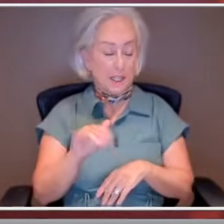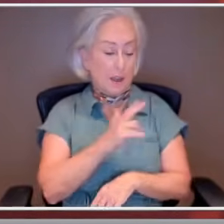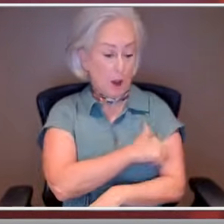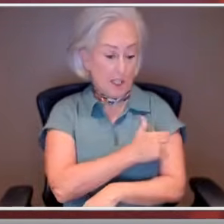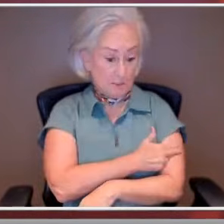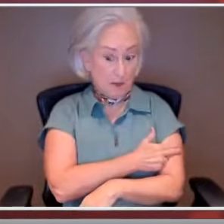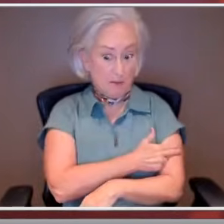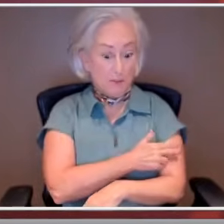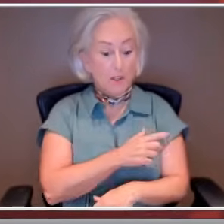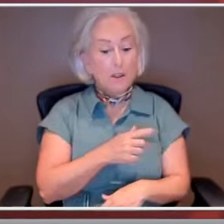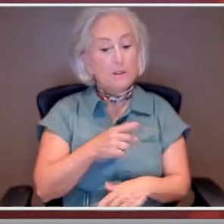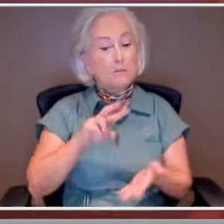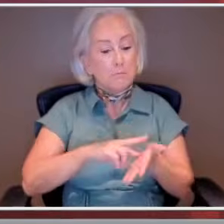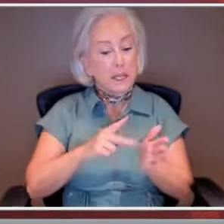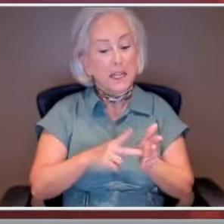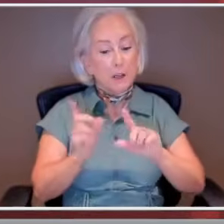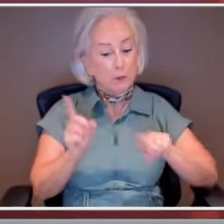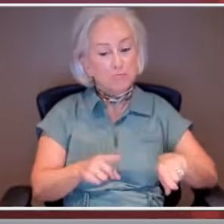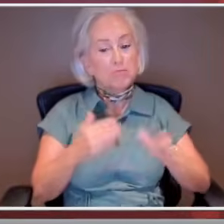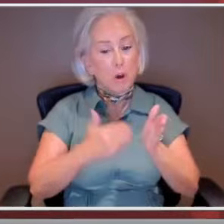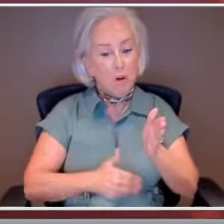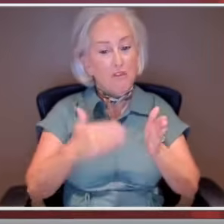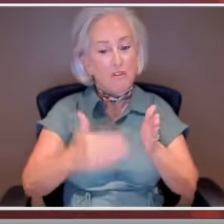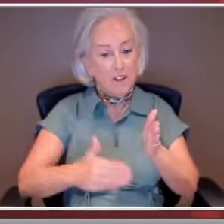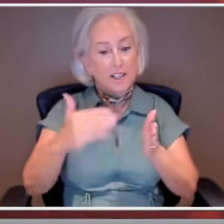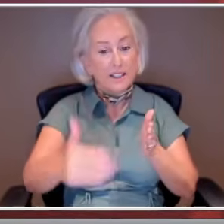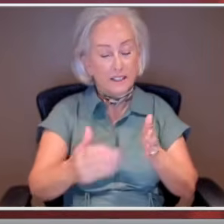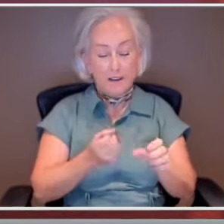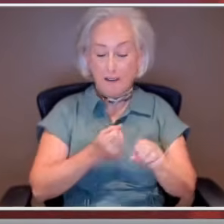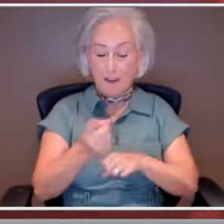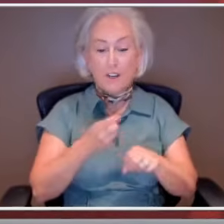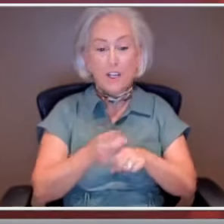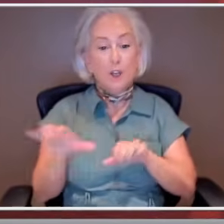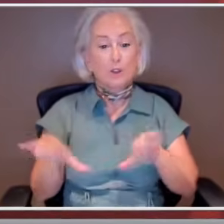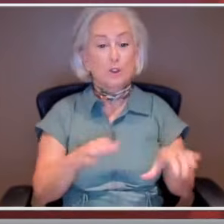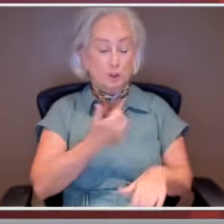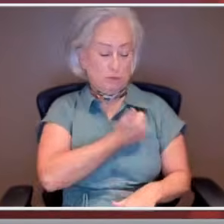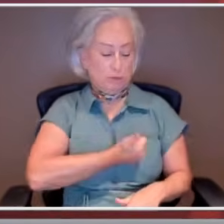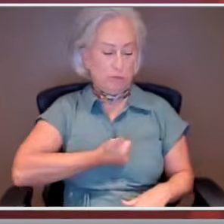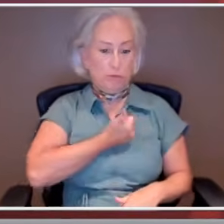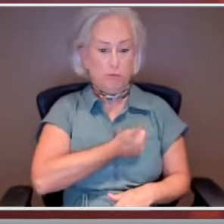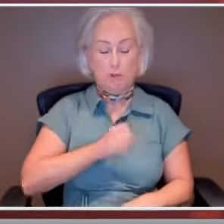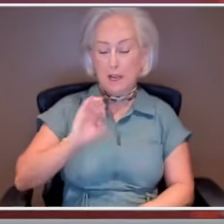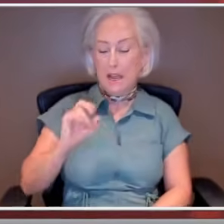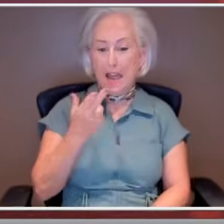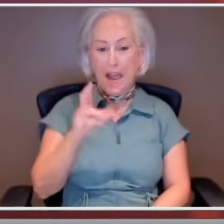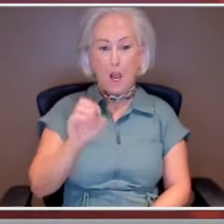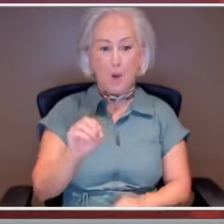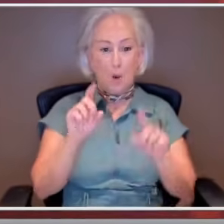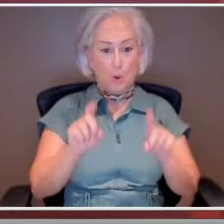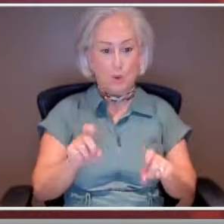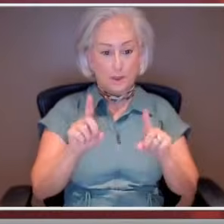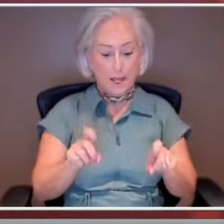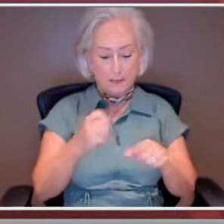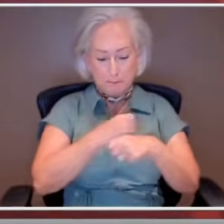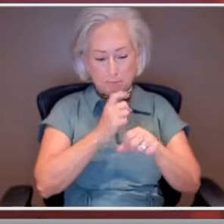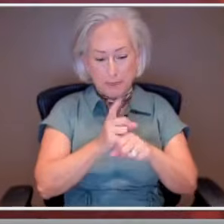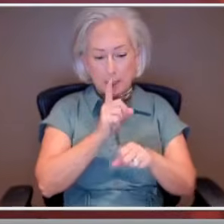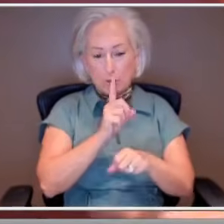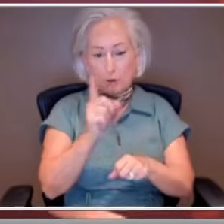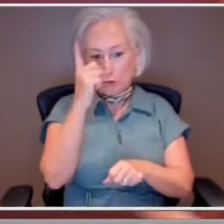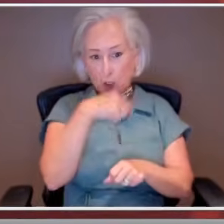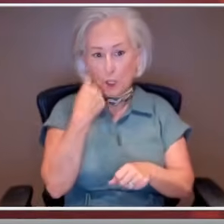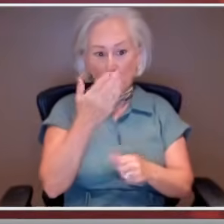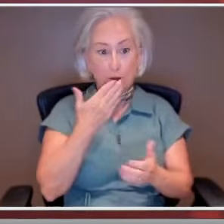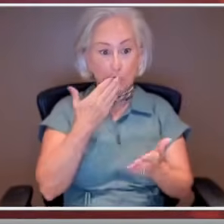the heart, pretty much on a yearly basis, just to make sure that everything looks good. And we had been following it over the years until